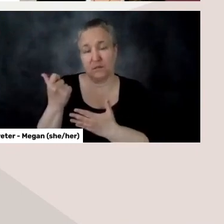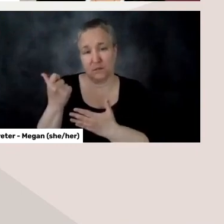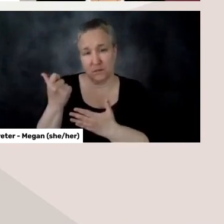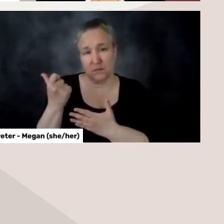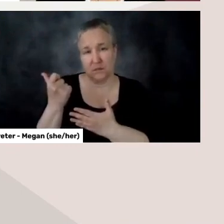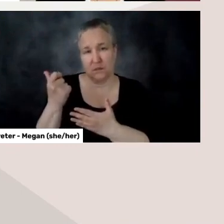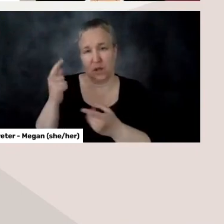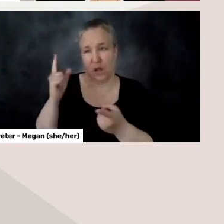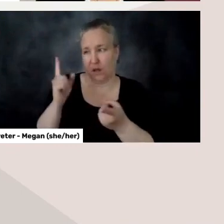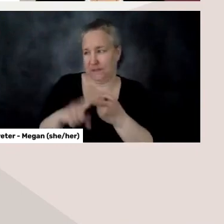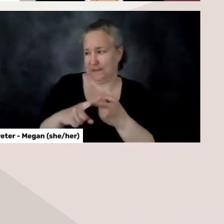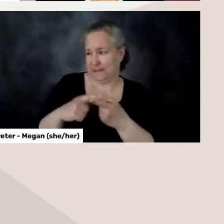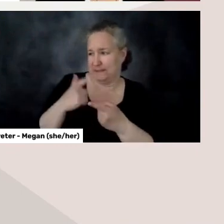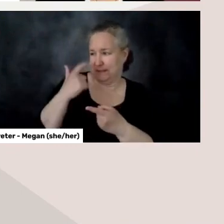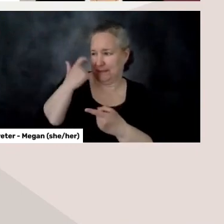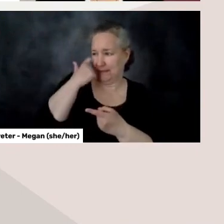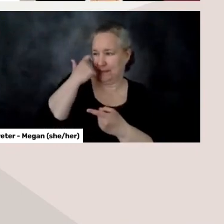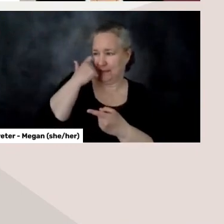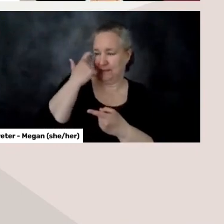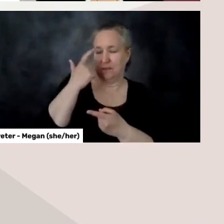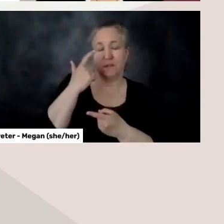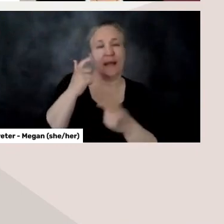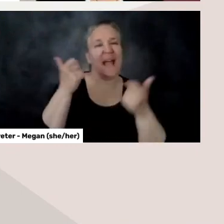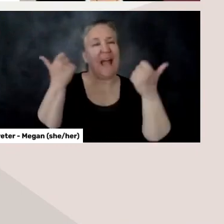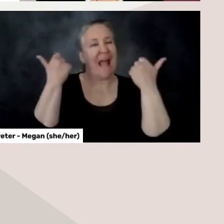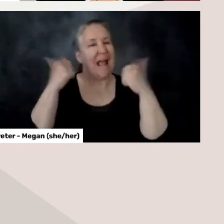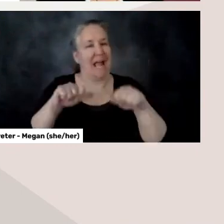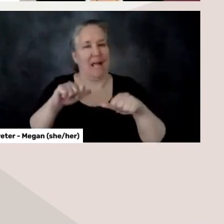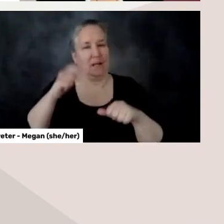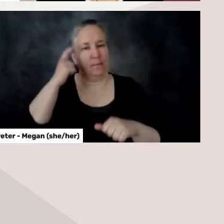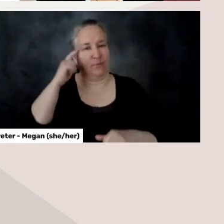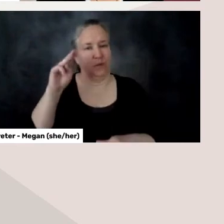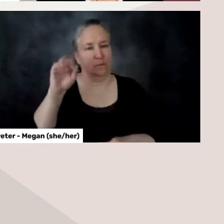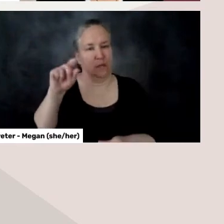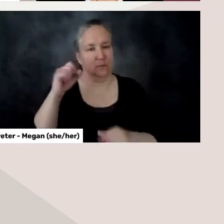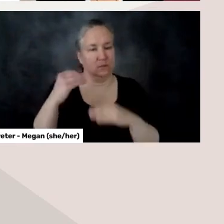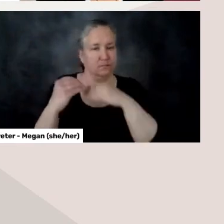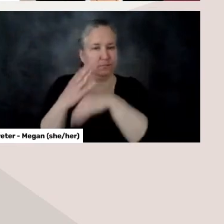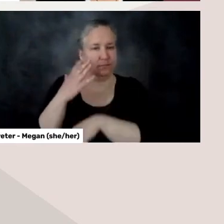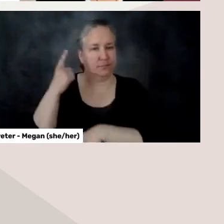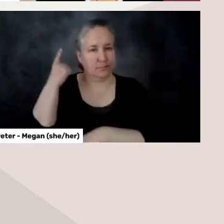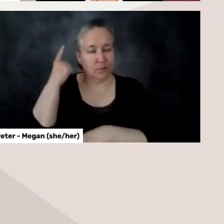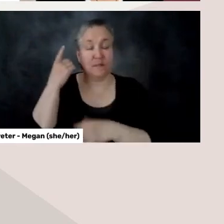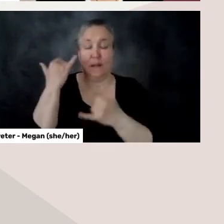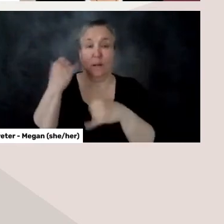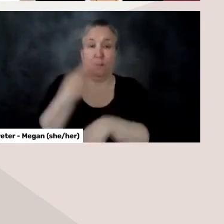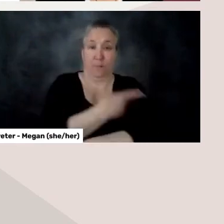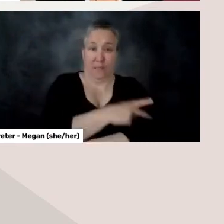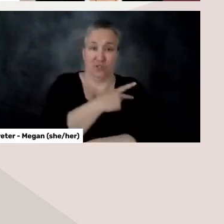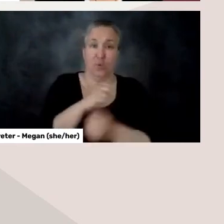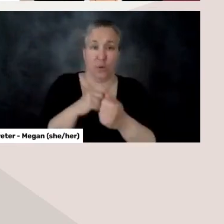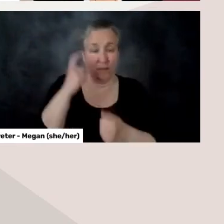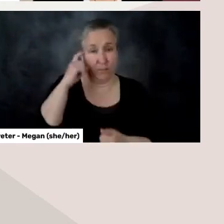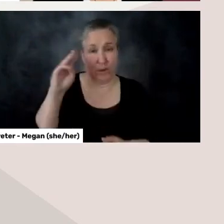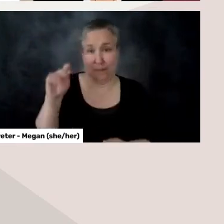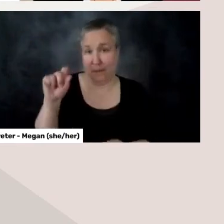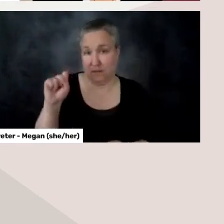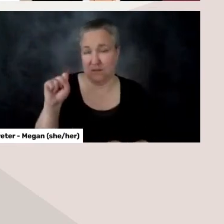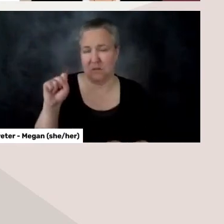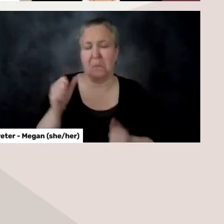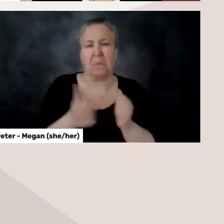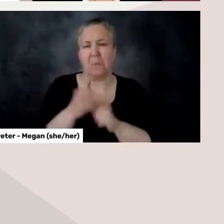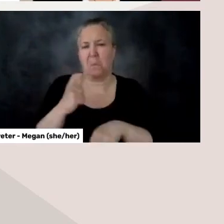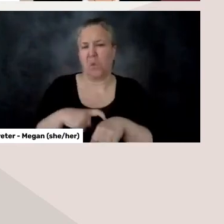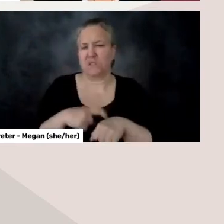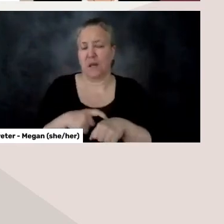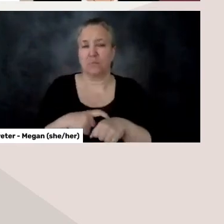until the recent past, it was any brain mets. And now patients with brain mets are most of the